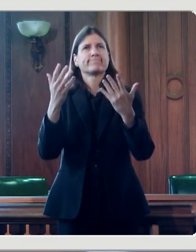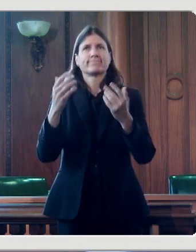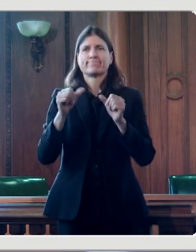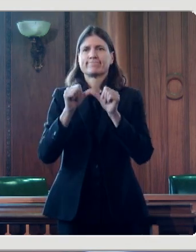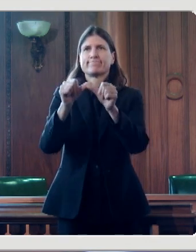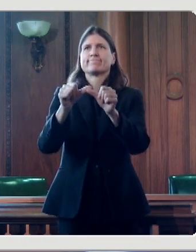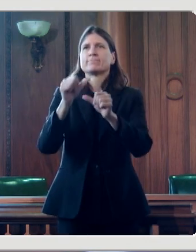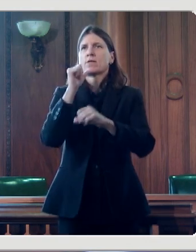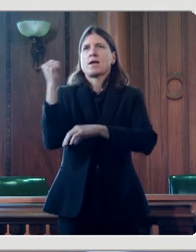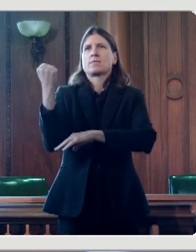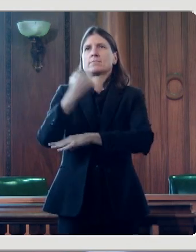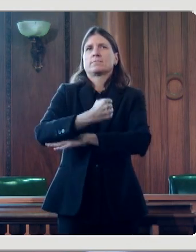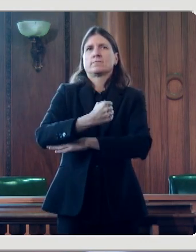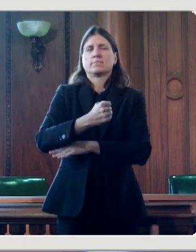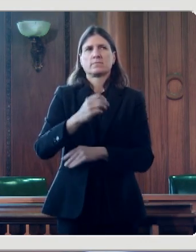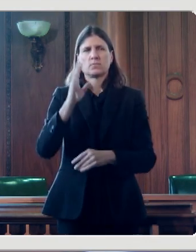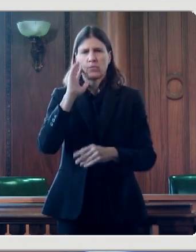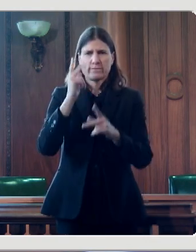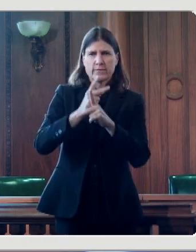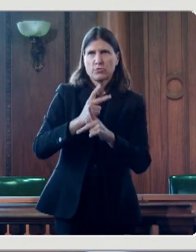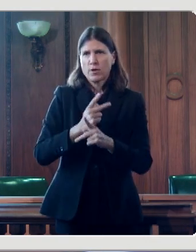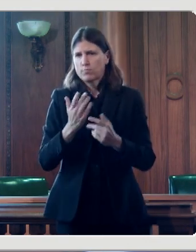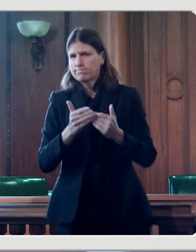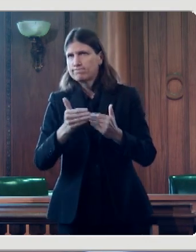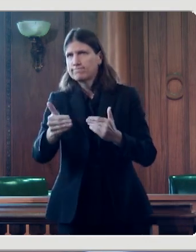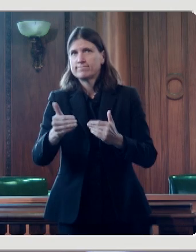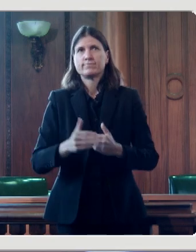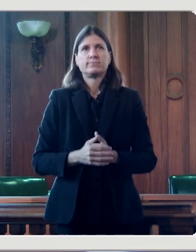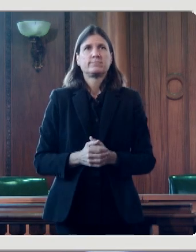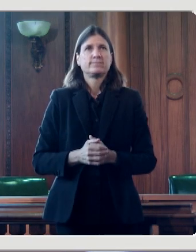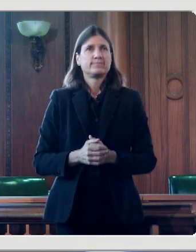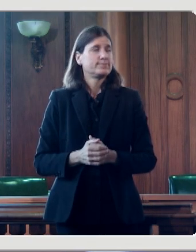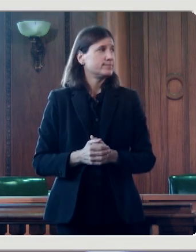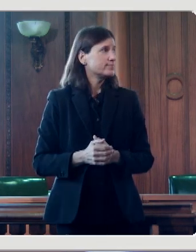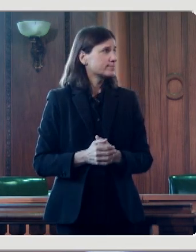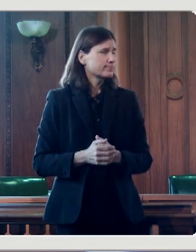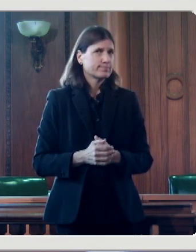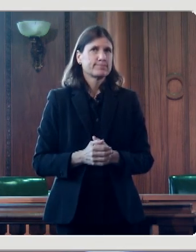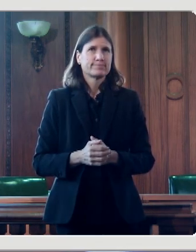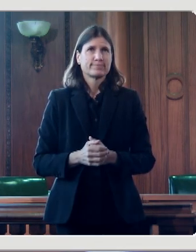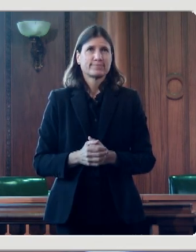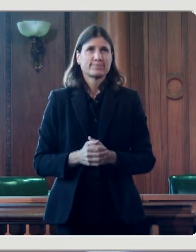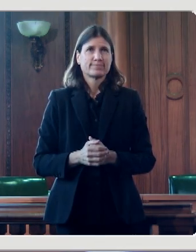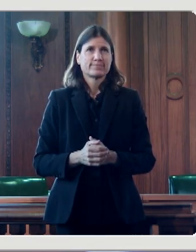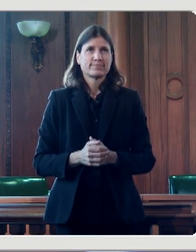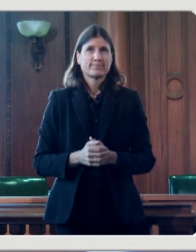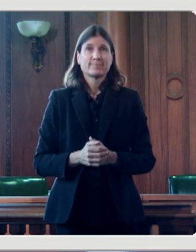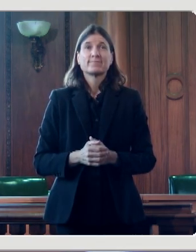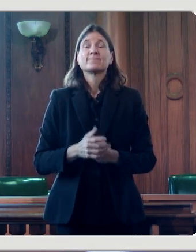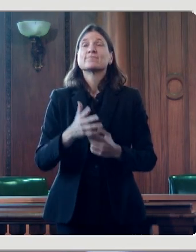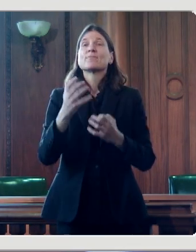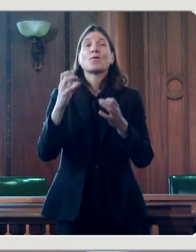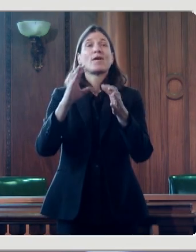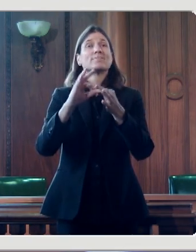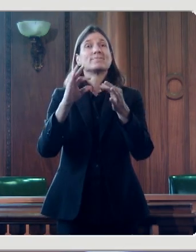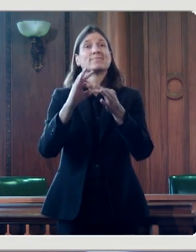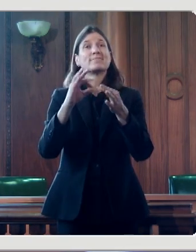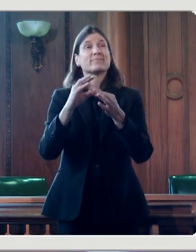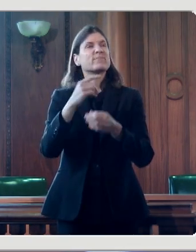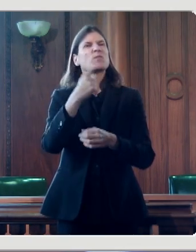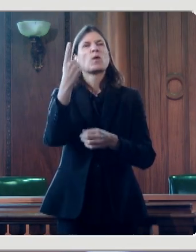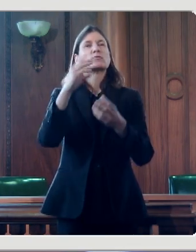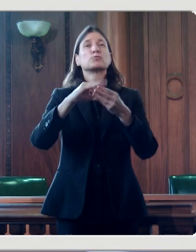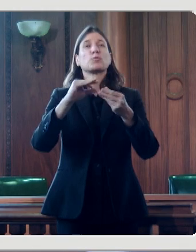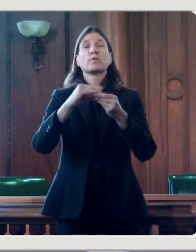been in the city of Springfield this year, we'll be celebrating 75 years in business, and we look forward to doing